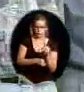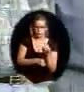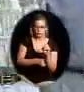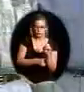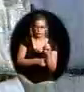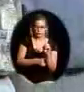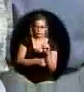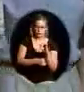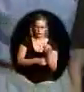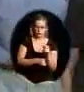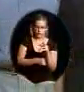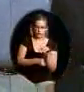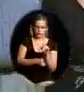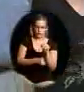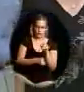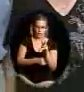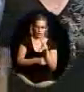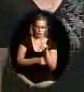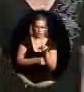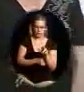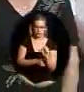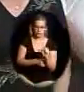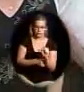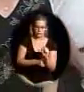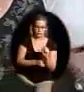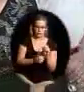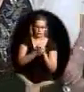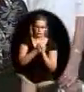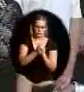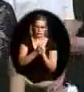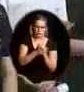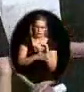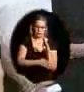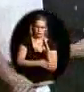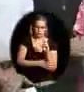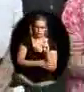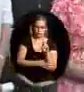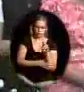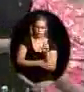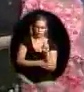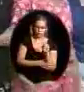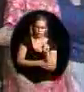and Mary Towers. And congratulations to our bronze winners.